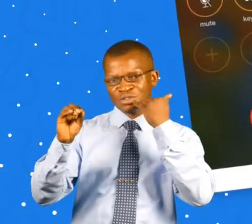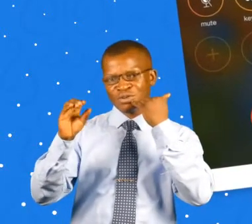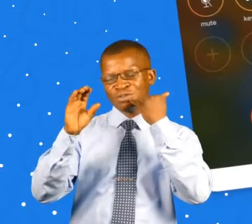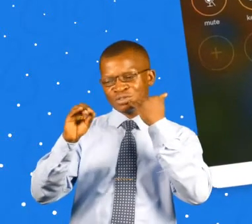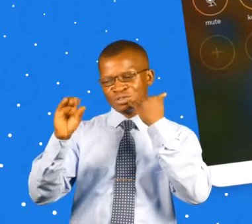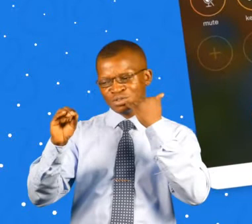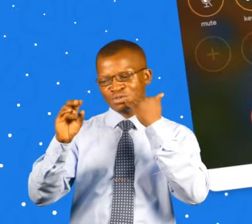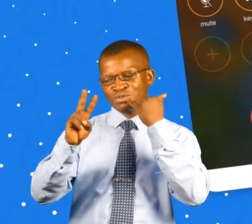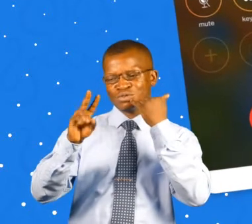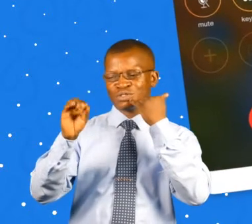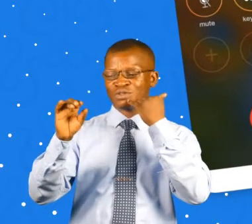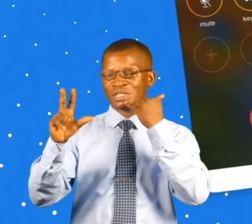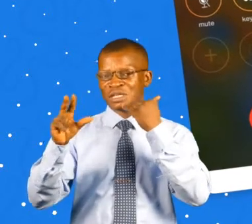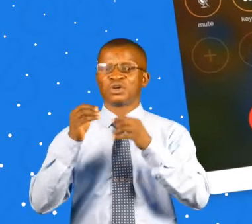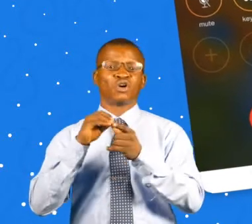0703